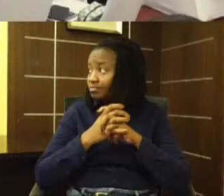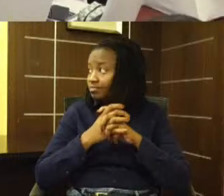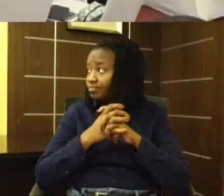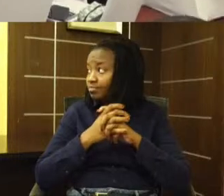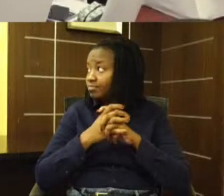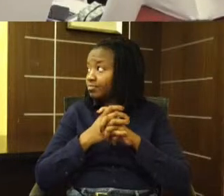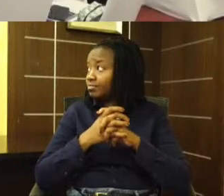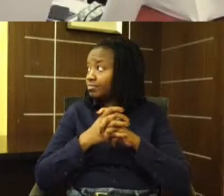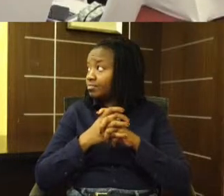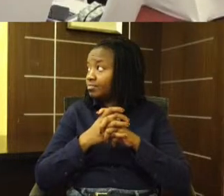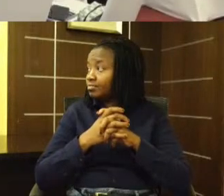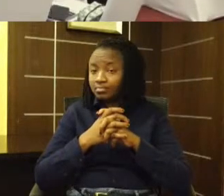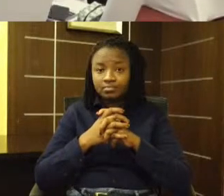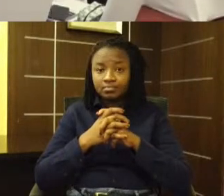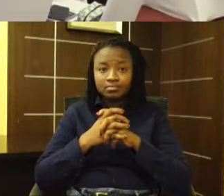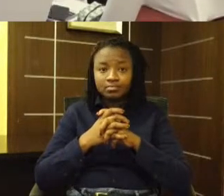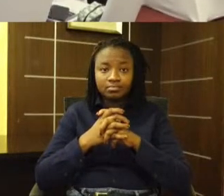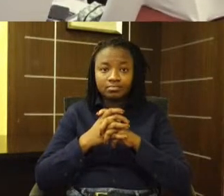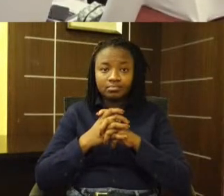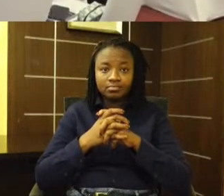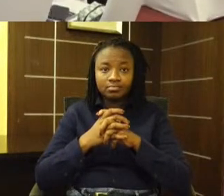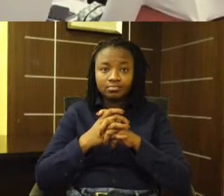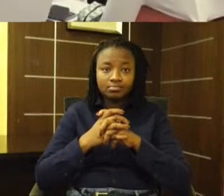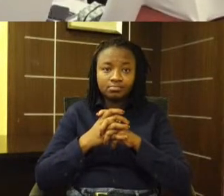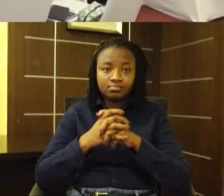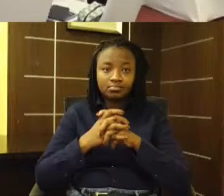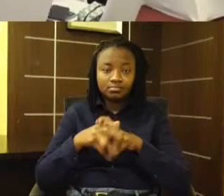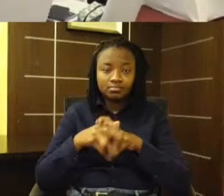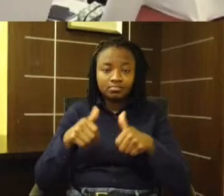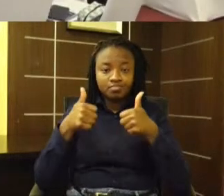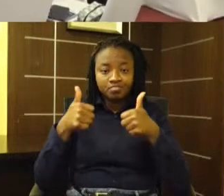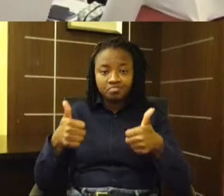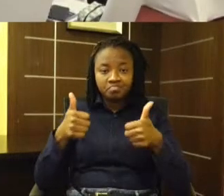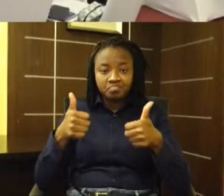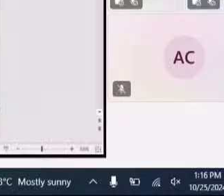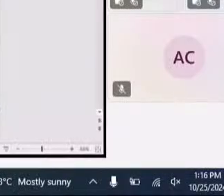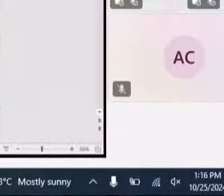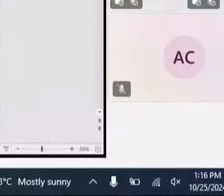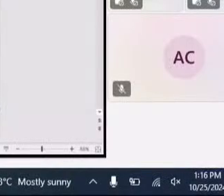Okay. Oh, all right. All right. Yes. That's okay.